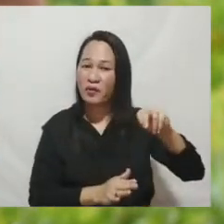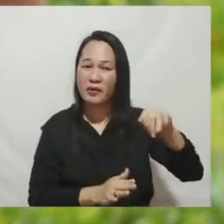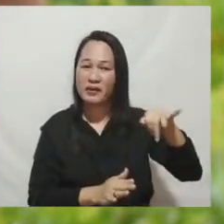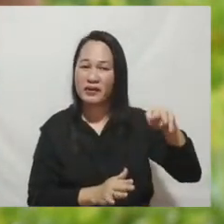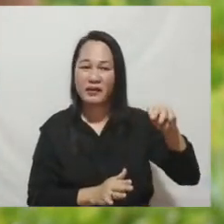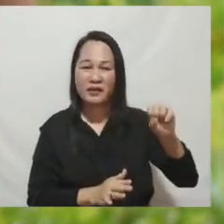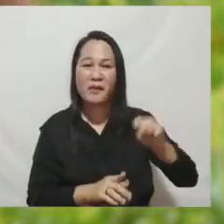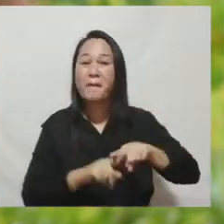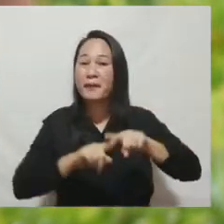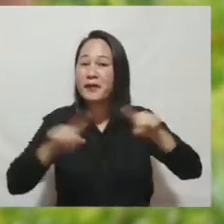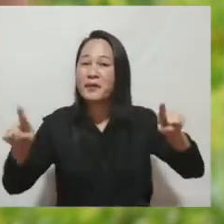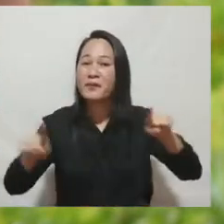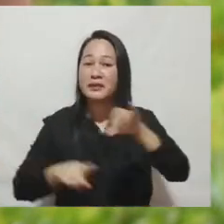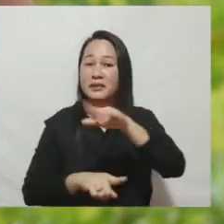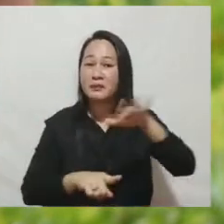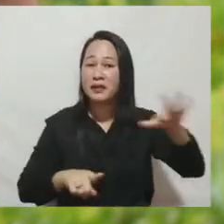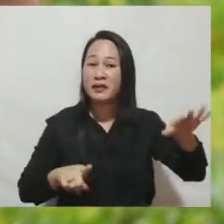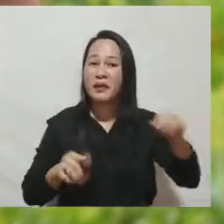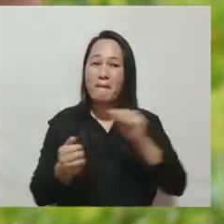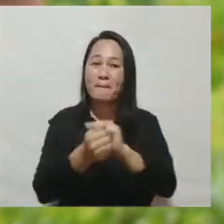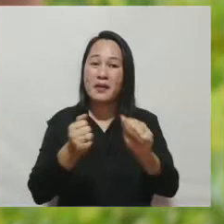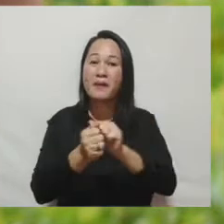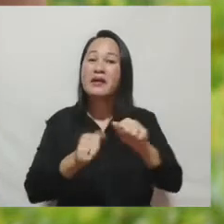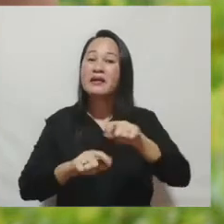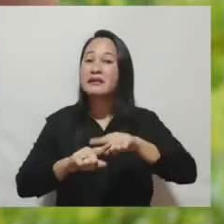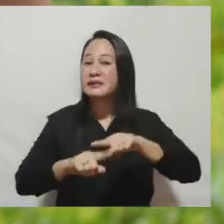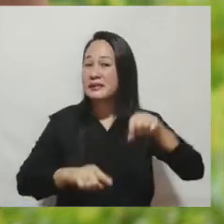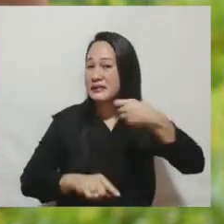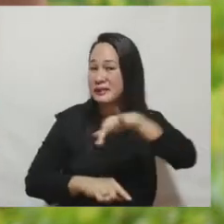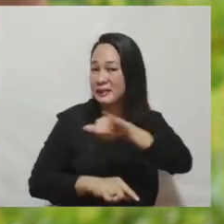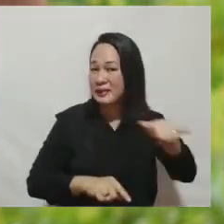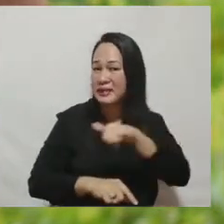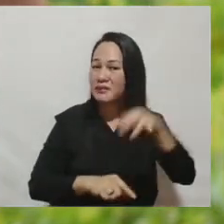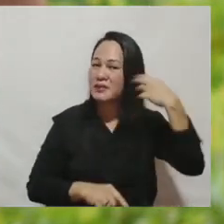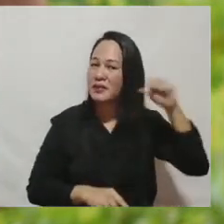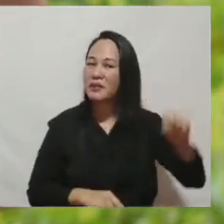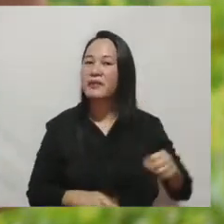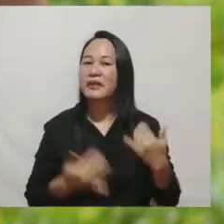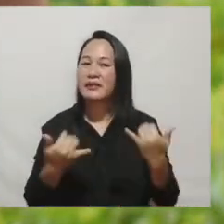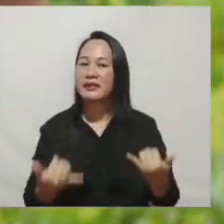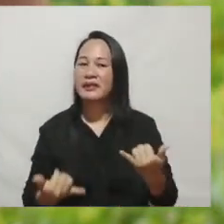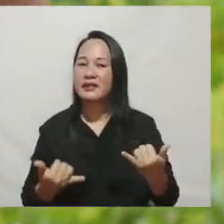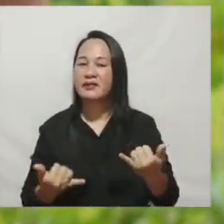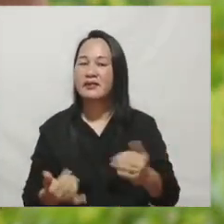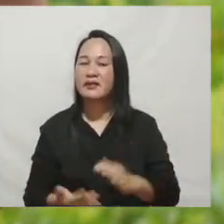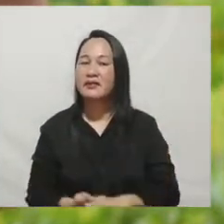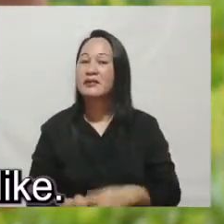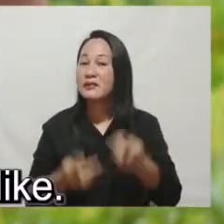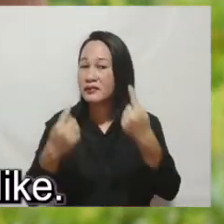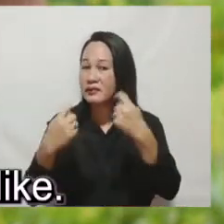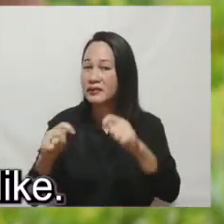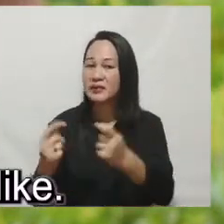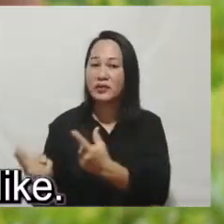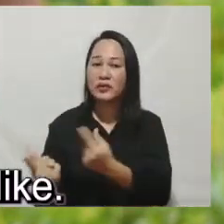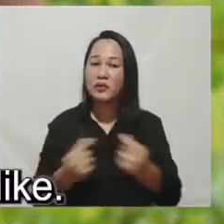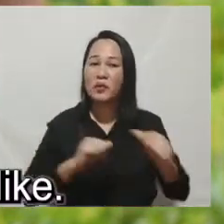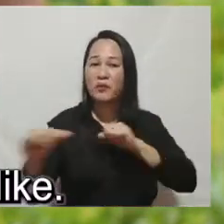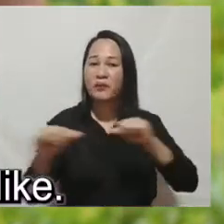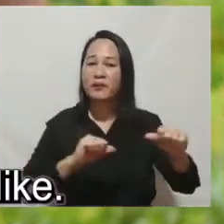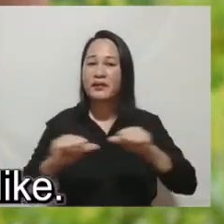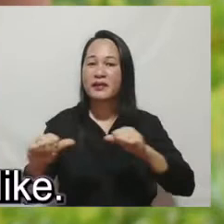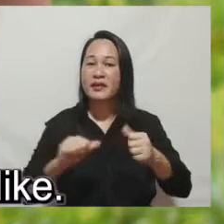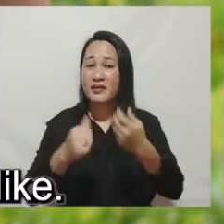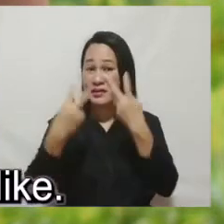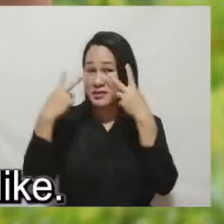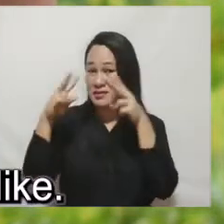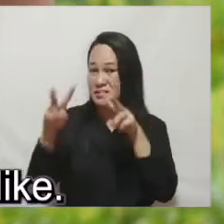meanings, but they have the same sound. Now, let us try to do this activity and see if we can